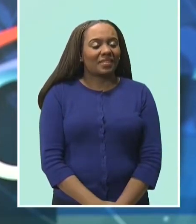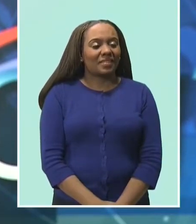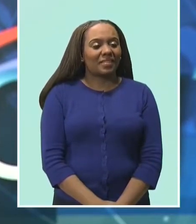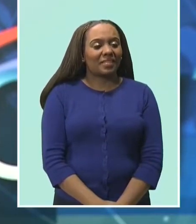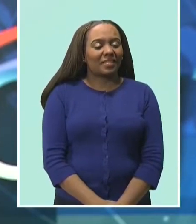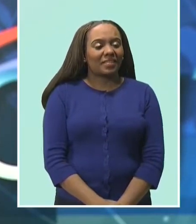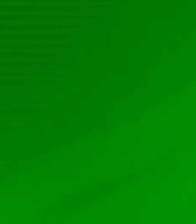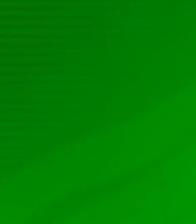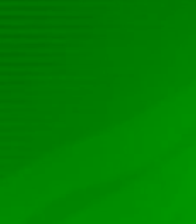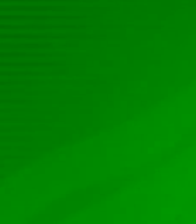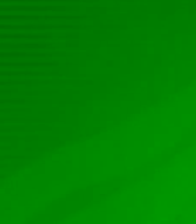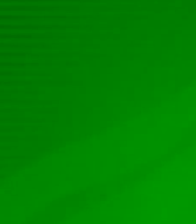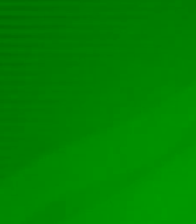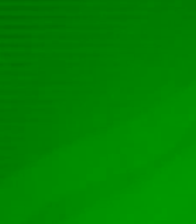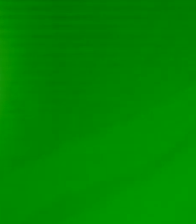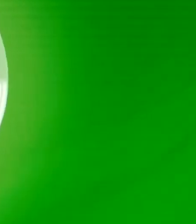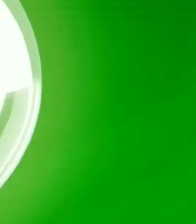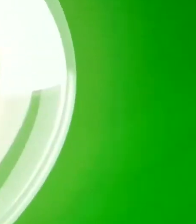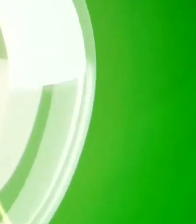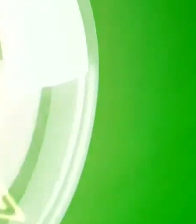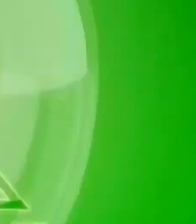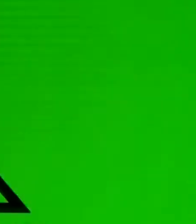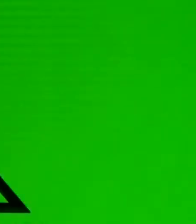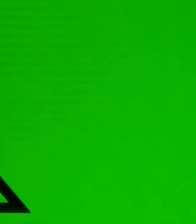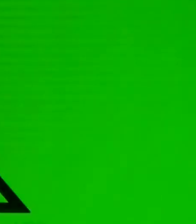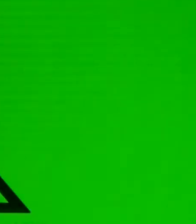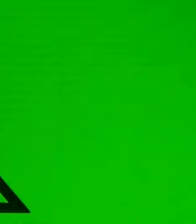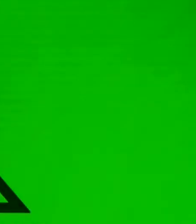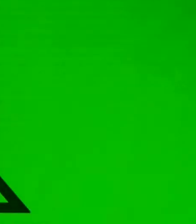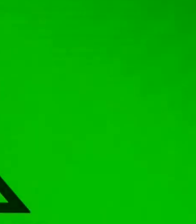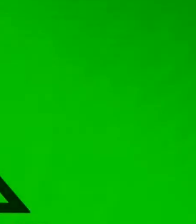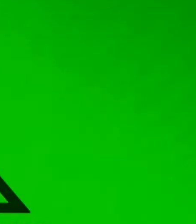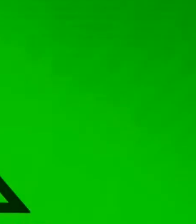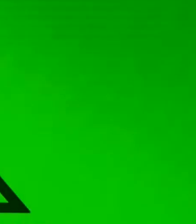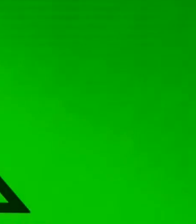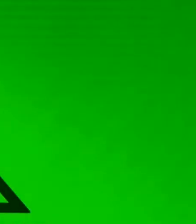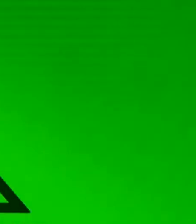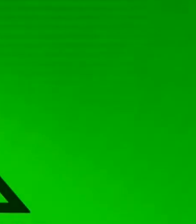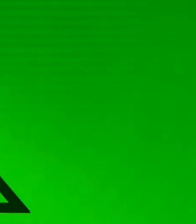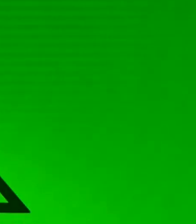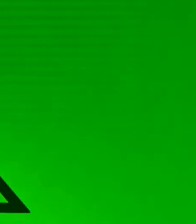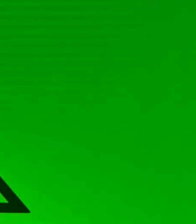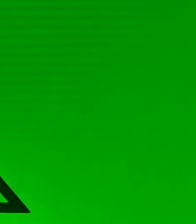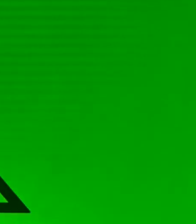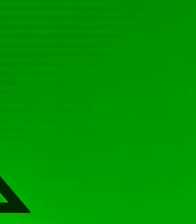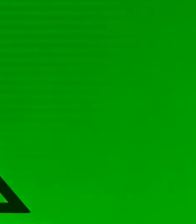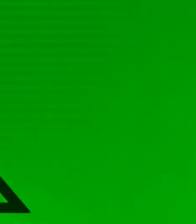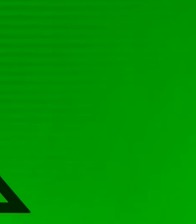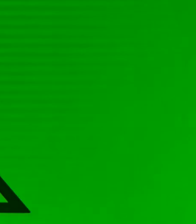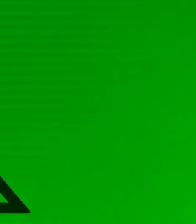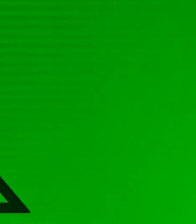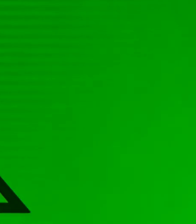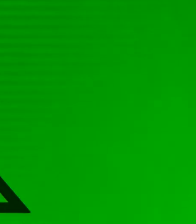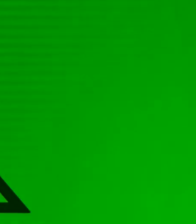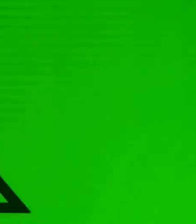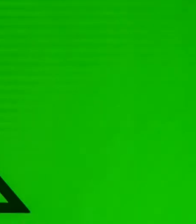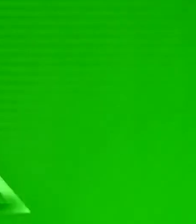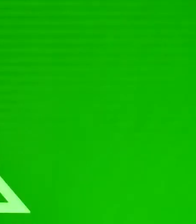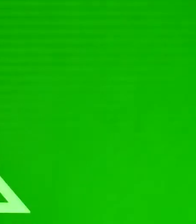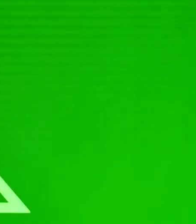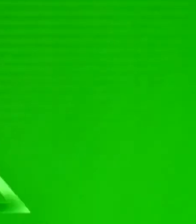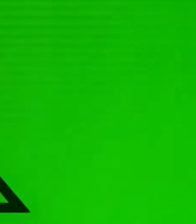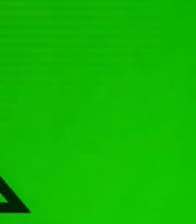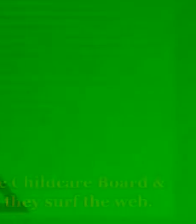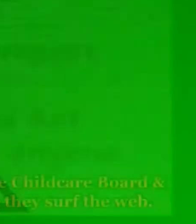Insurance. This tip of the day is brought to you by Cooperators General Insurance Company Limited. Insurance the way you want it to